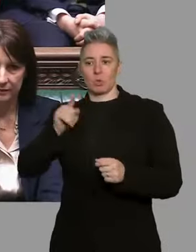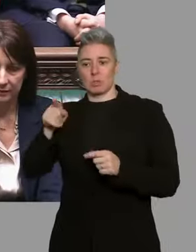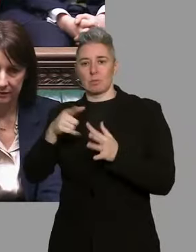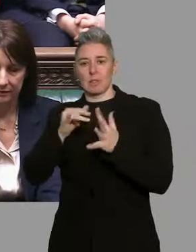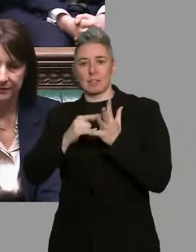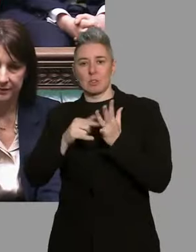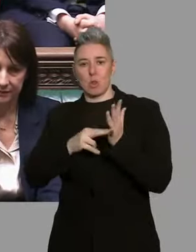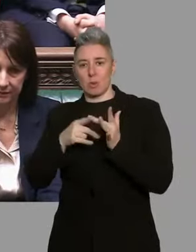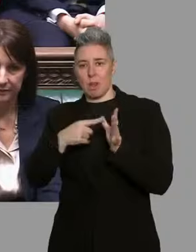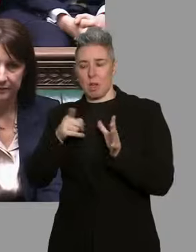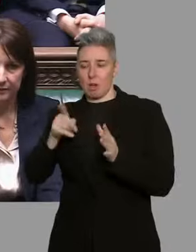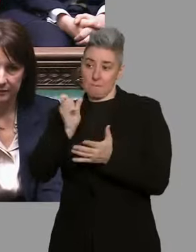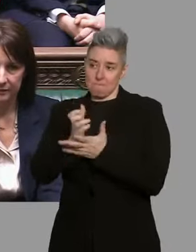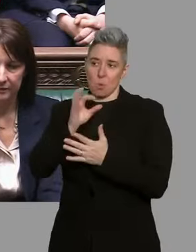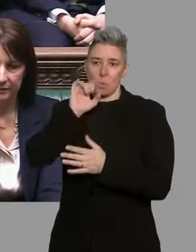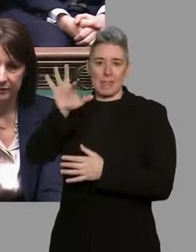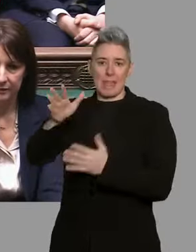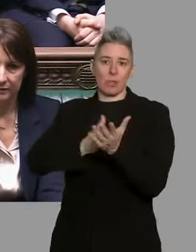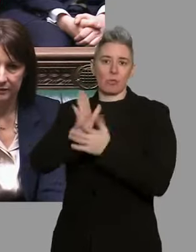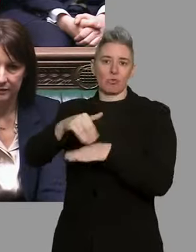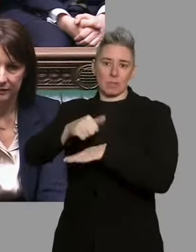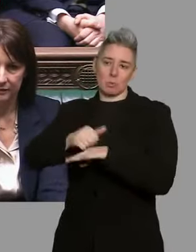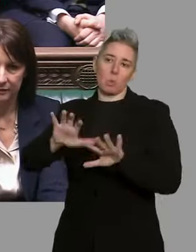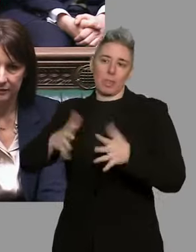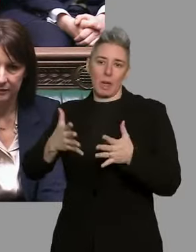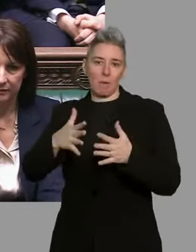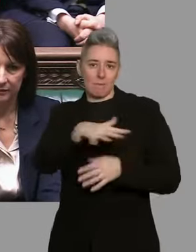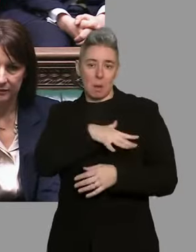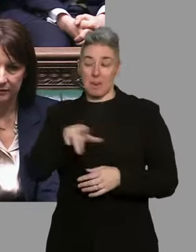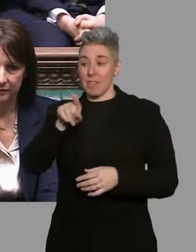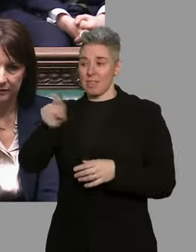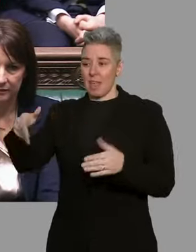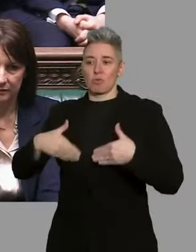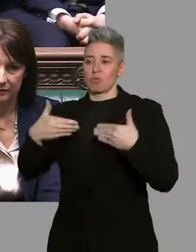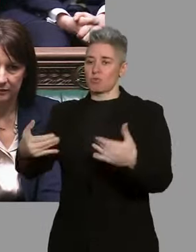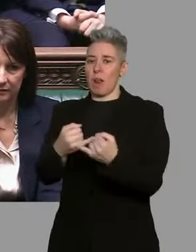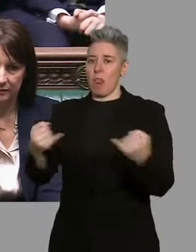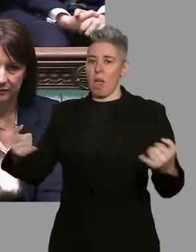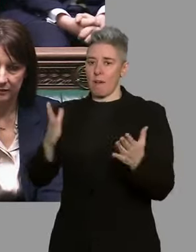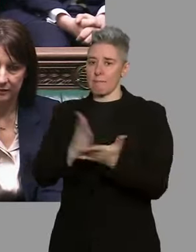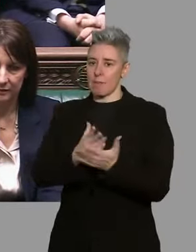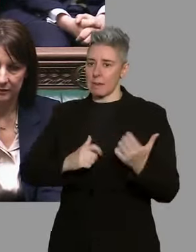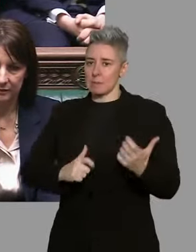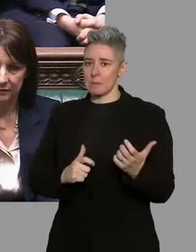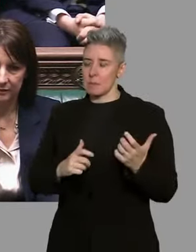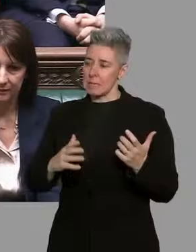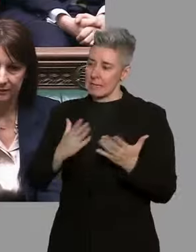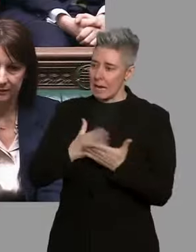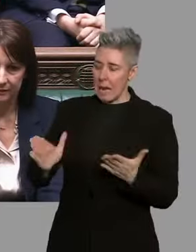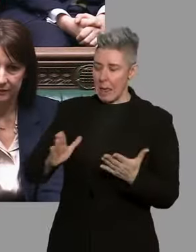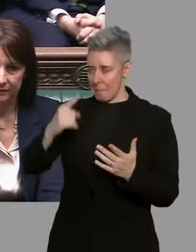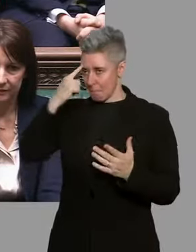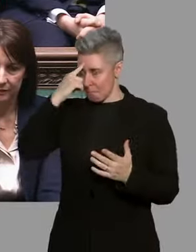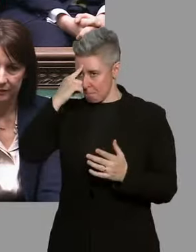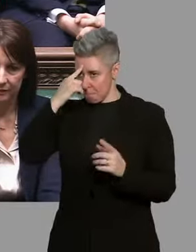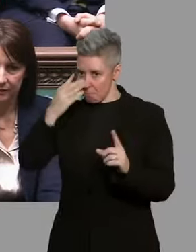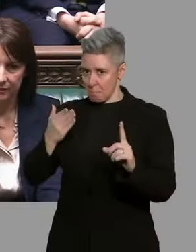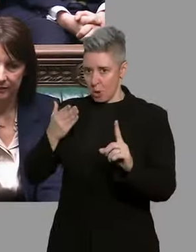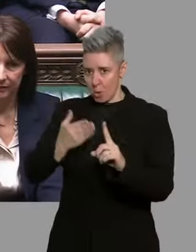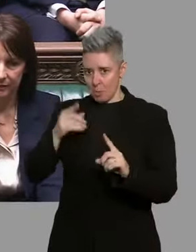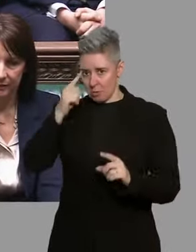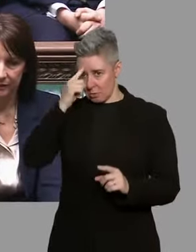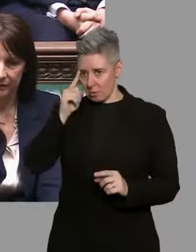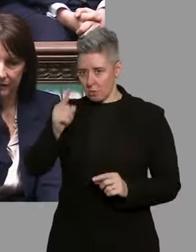the front line with a very clear sense of purpose as part of our NATO contingent, and we thank them. He's